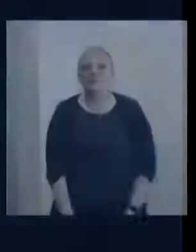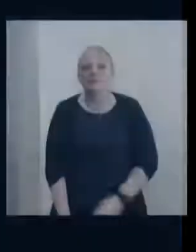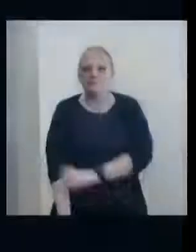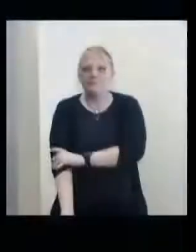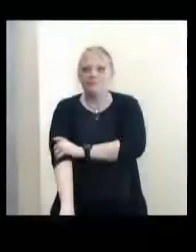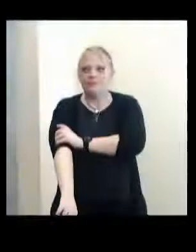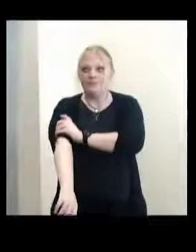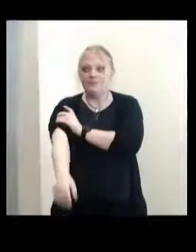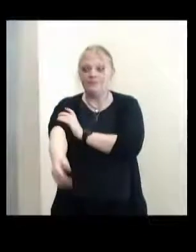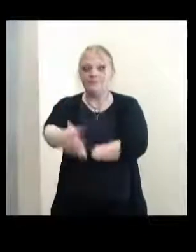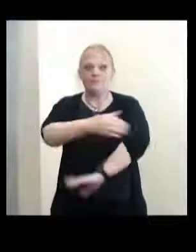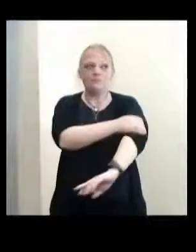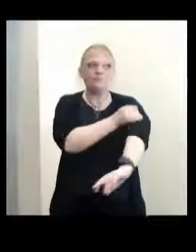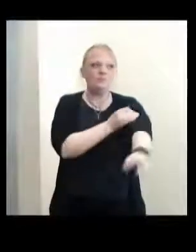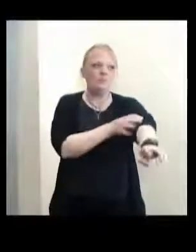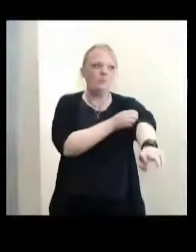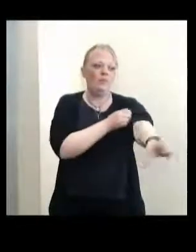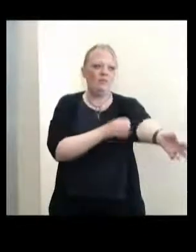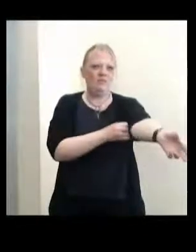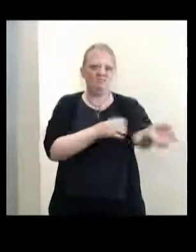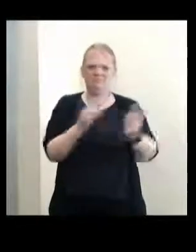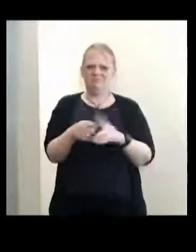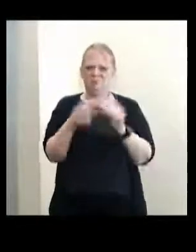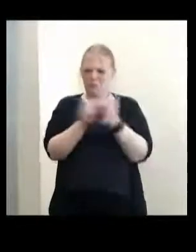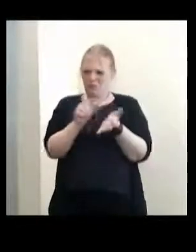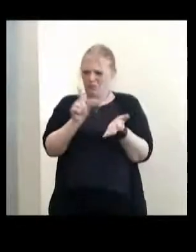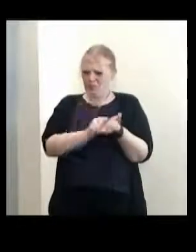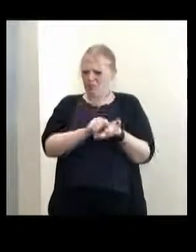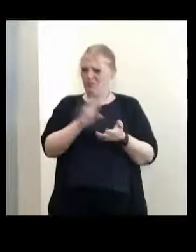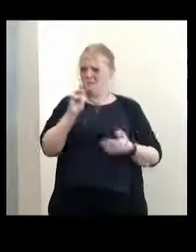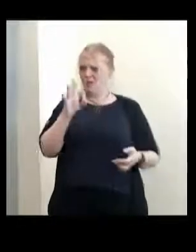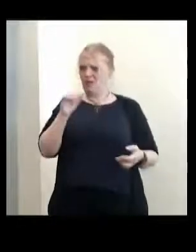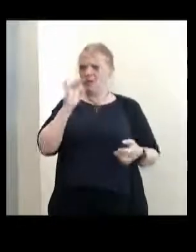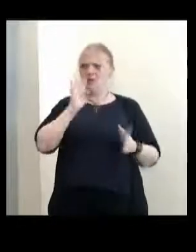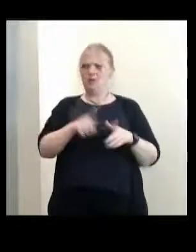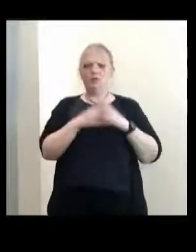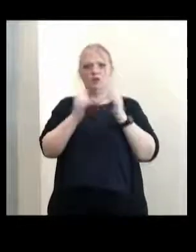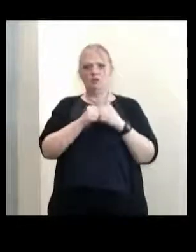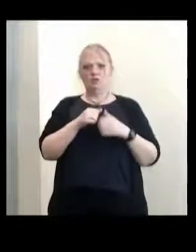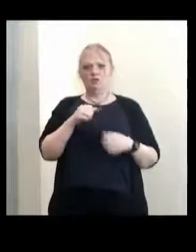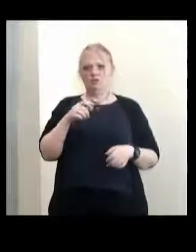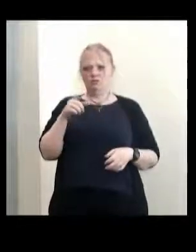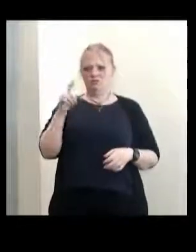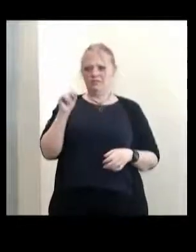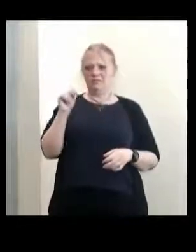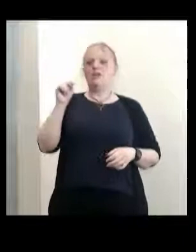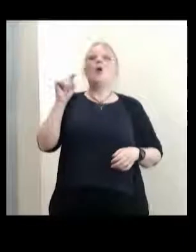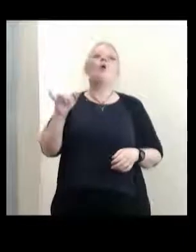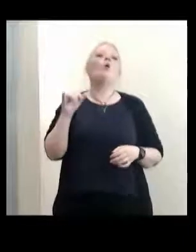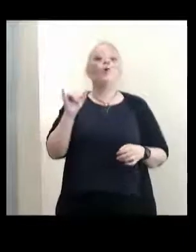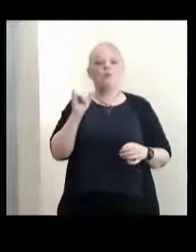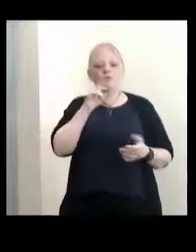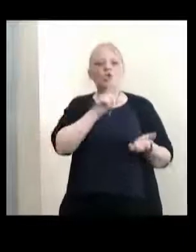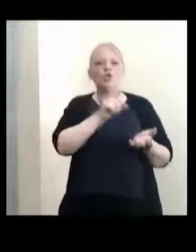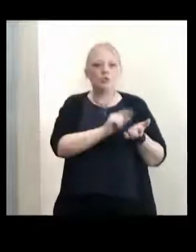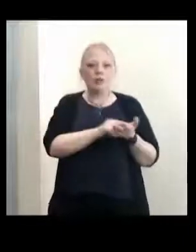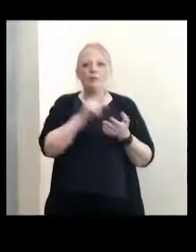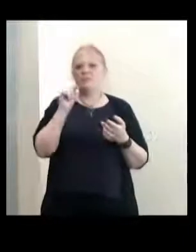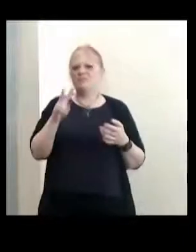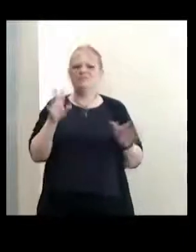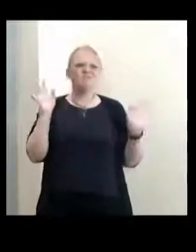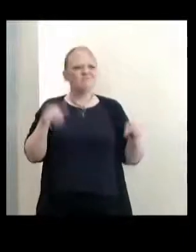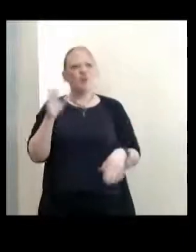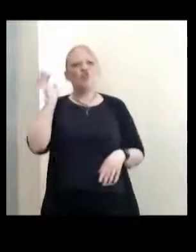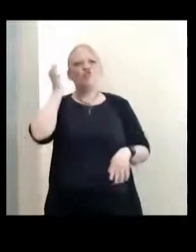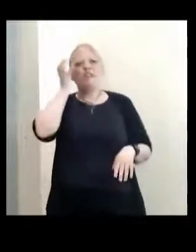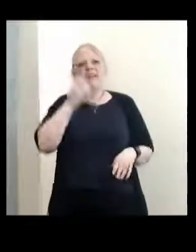will, I think we started with print media last time, so we will start with television media this time. Actually, we'll go with radio. I